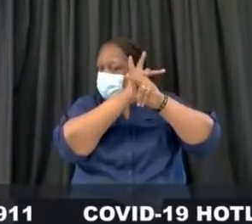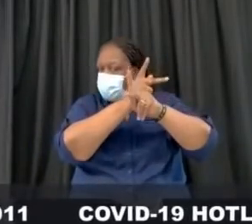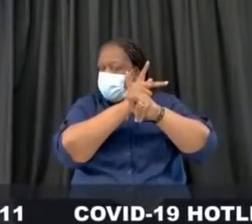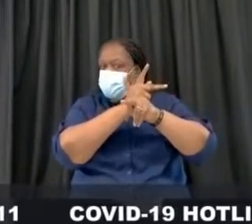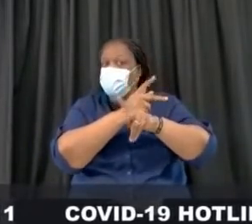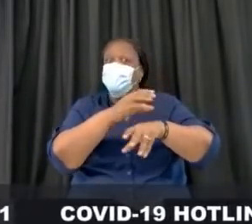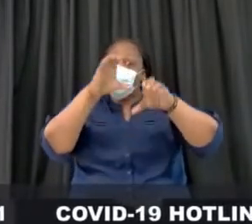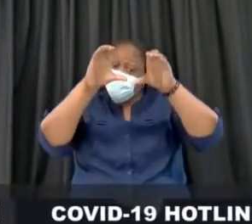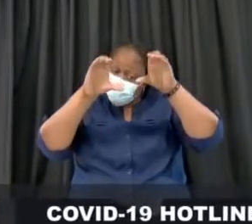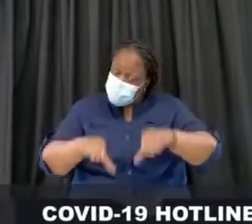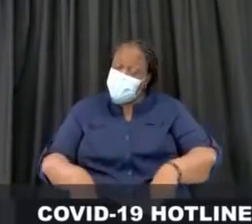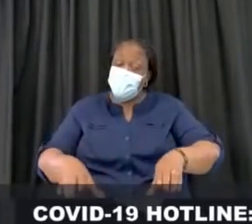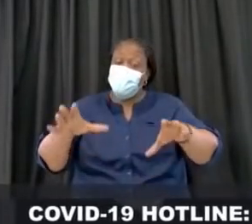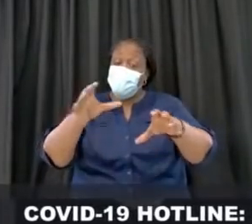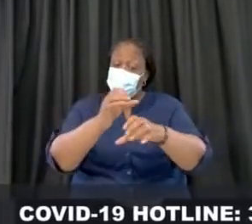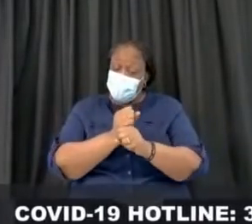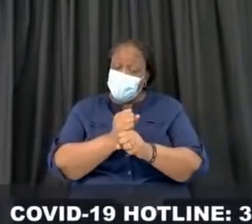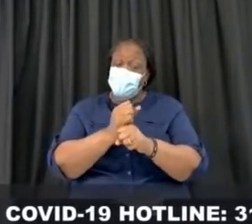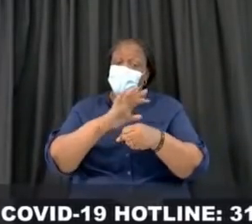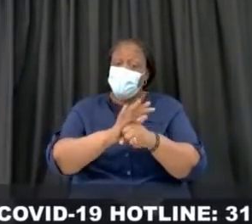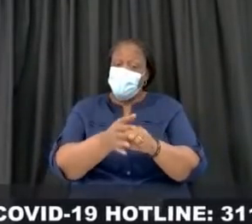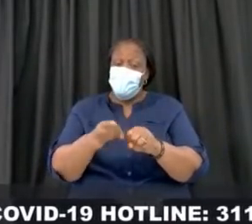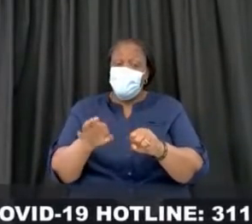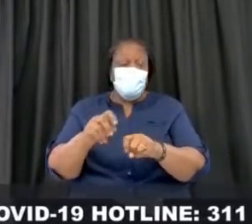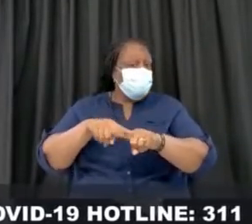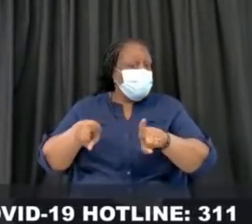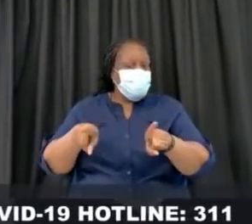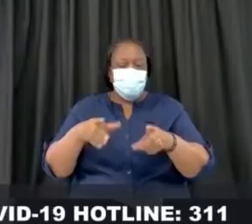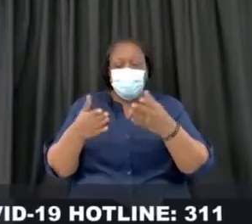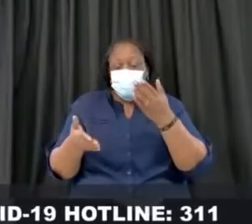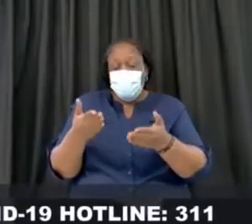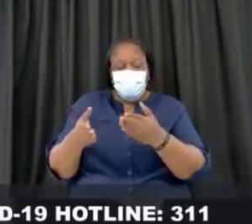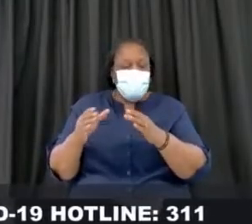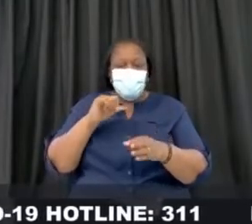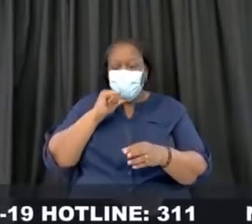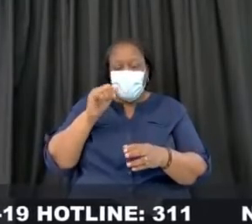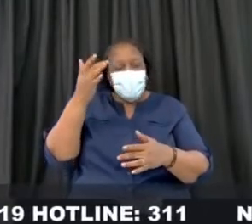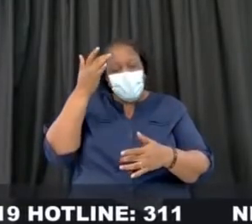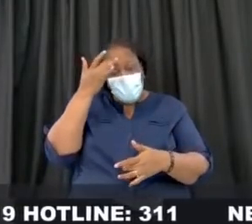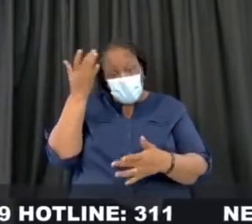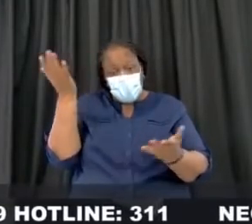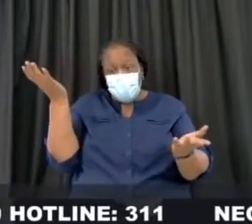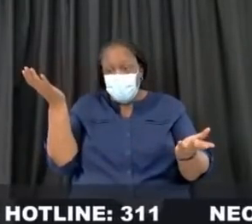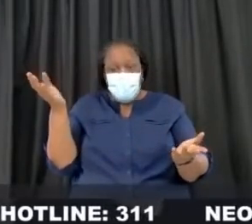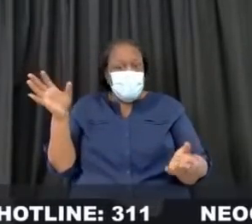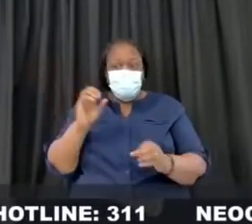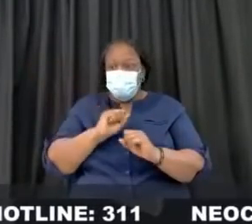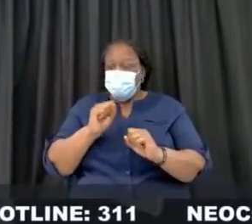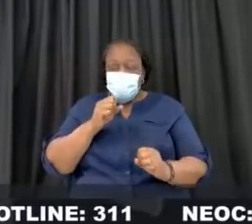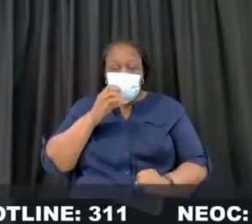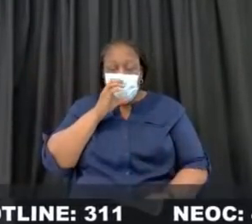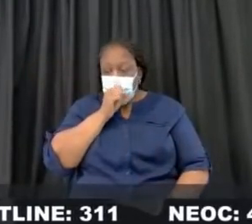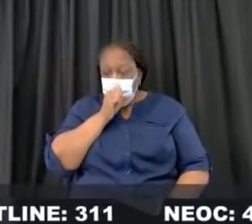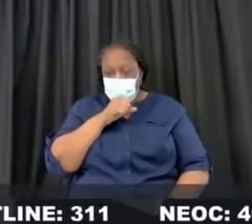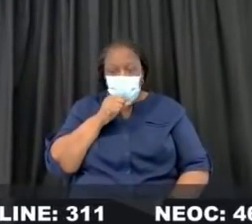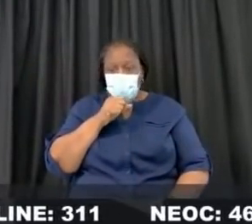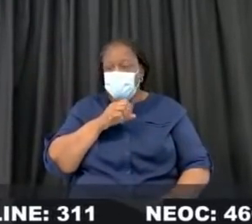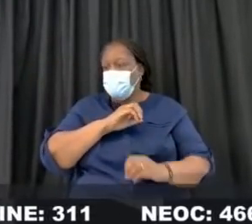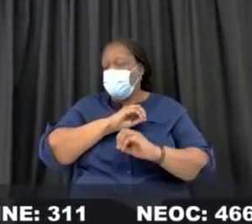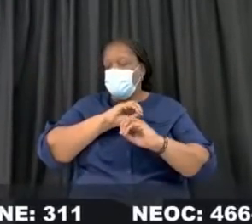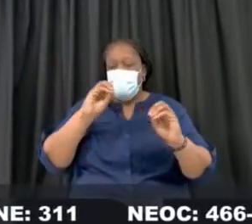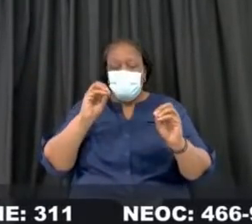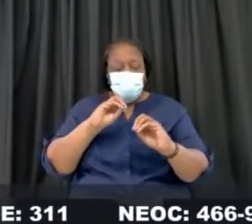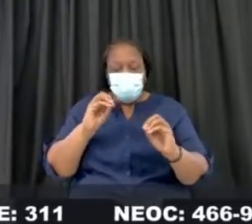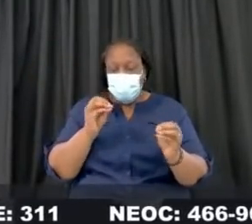get infected, but you may be asymptomatic. The chance of you having severe disease and being hospitalized or